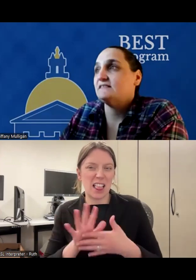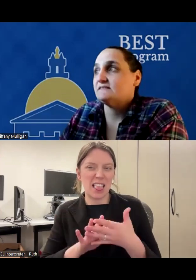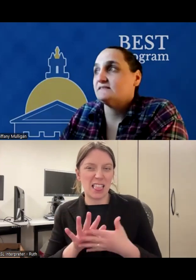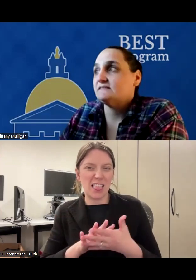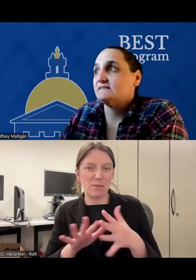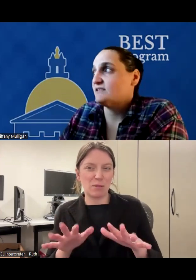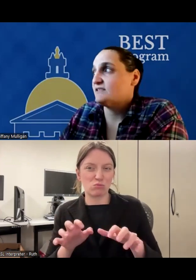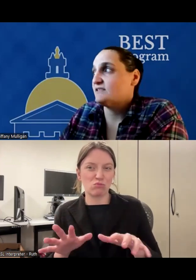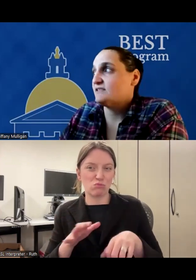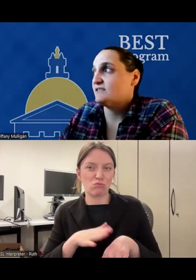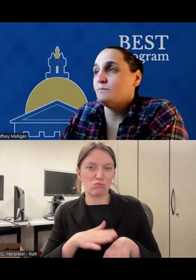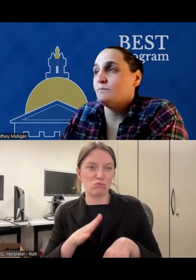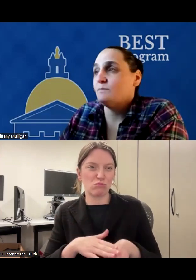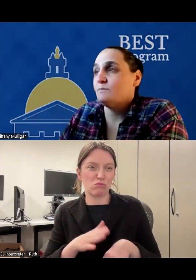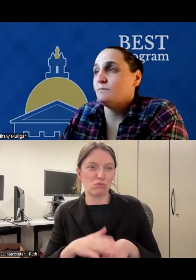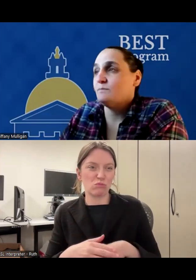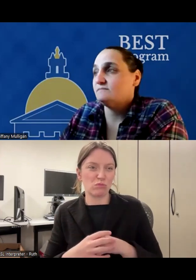And I'm just going to view report.